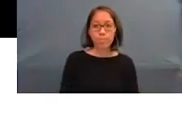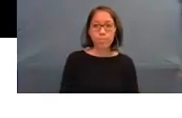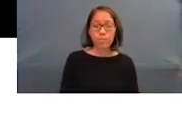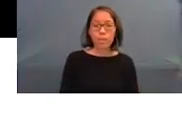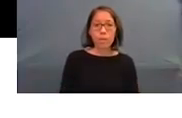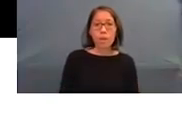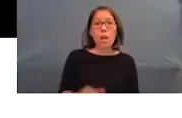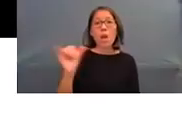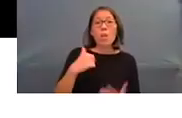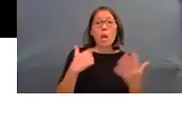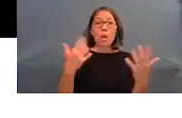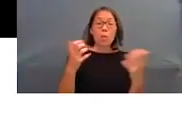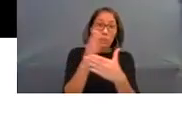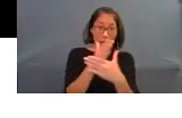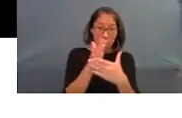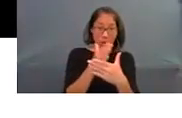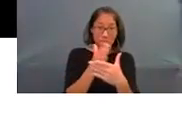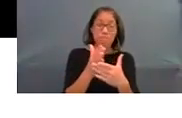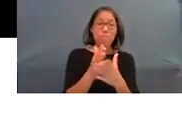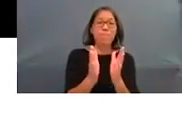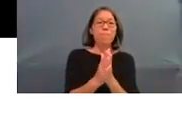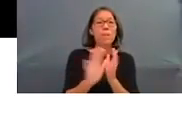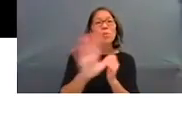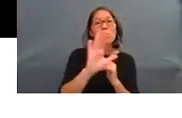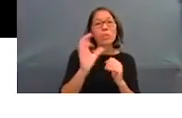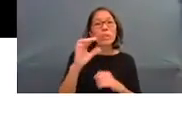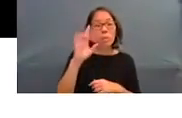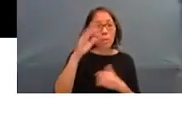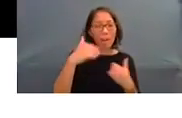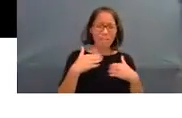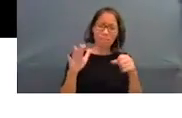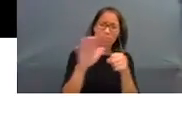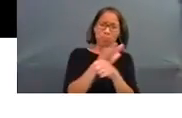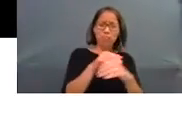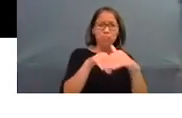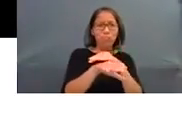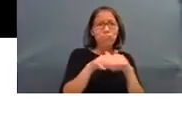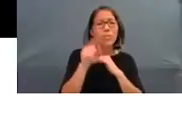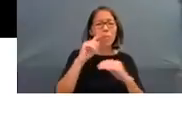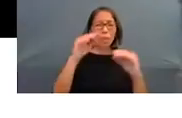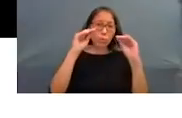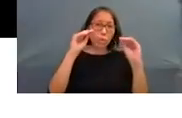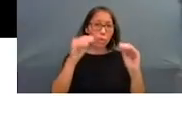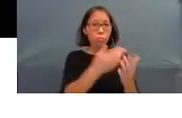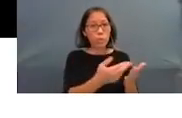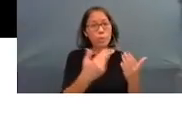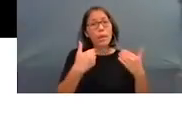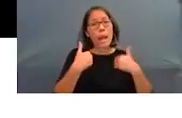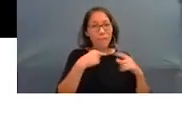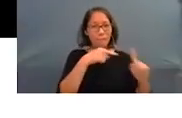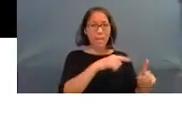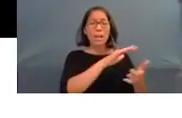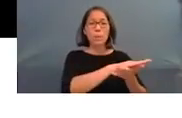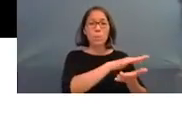Also want to share with you that your child will have full access to the instructional resources that we provide on campus. Those